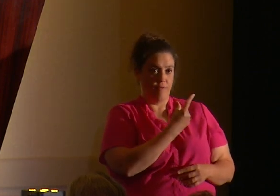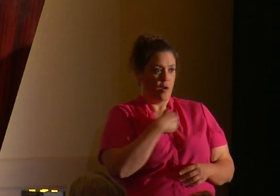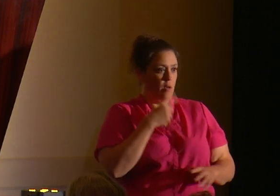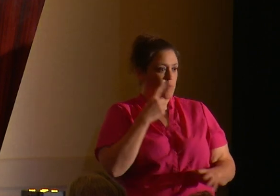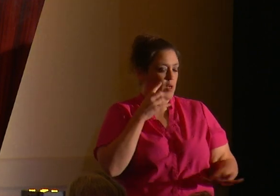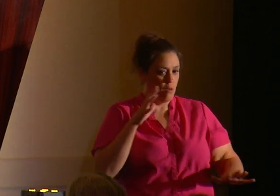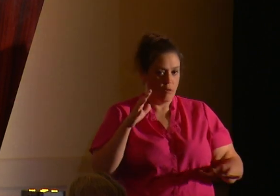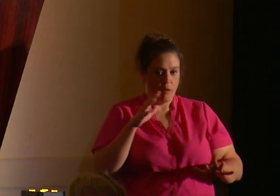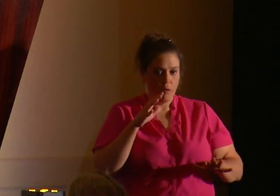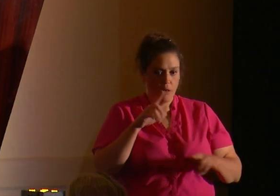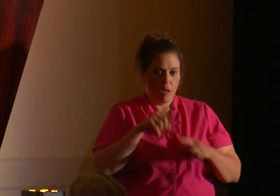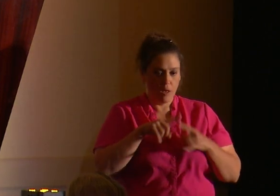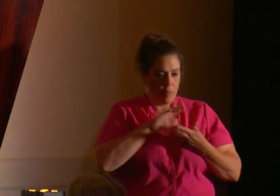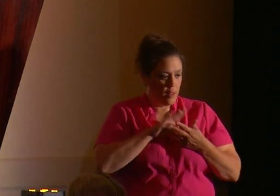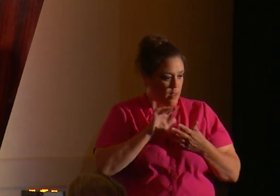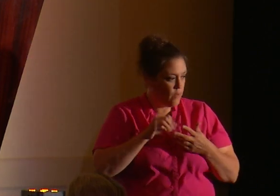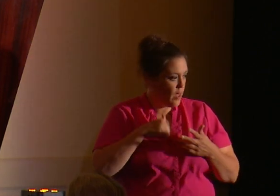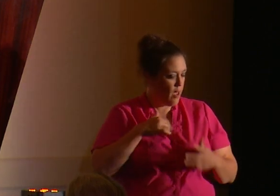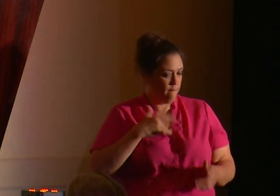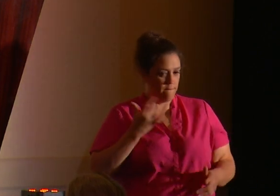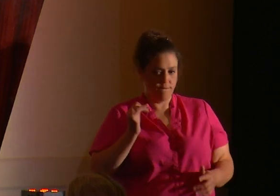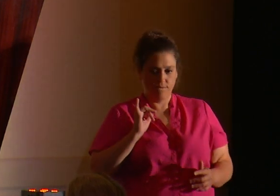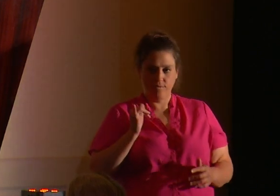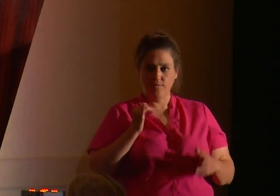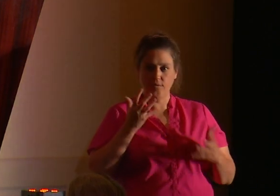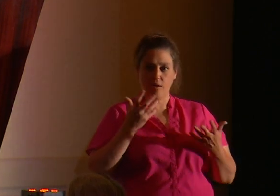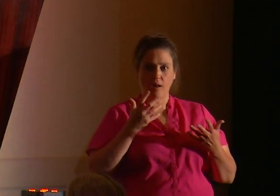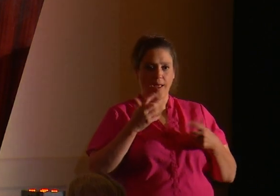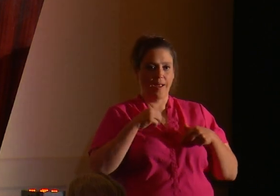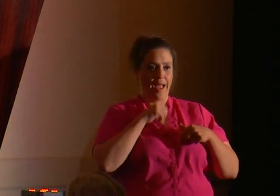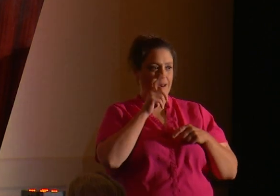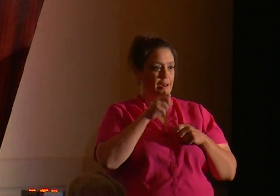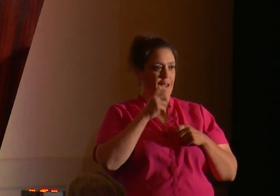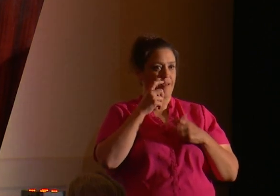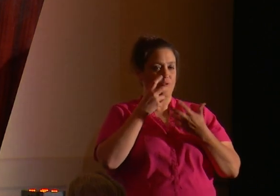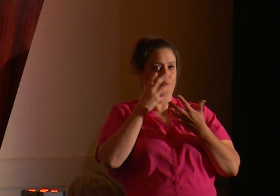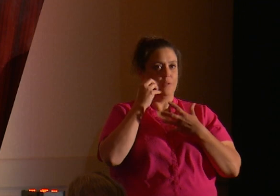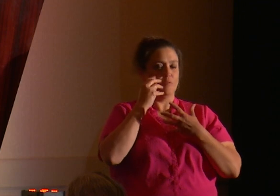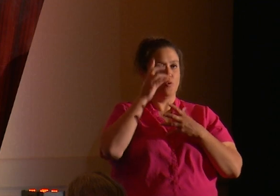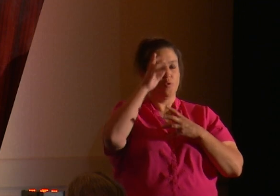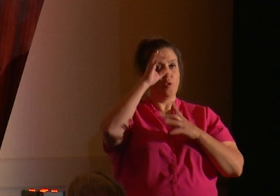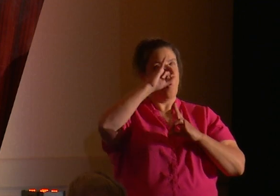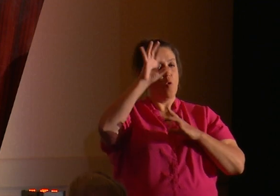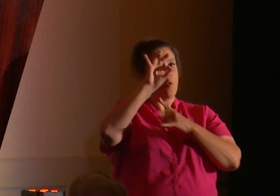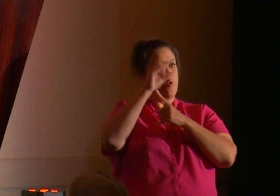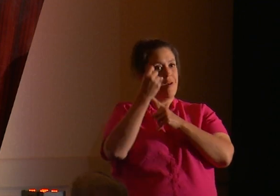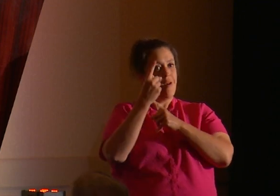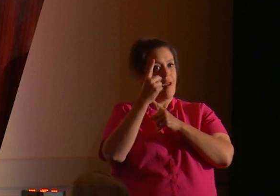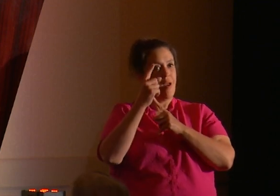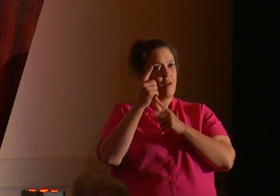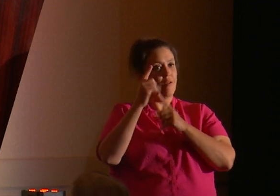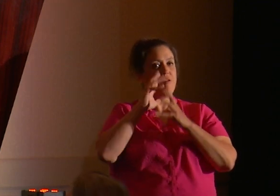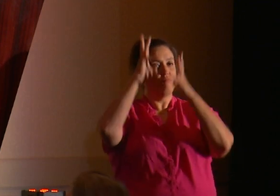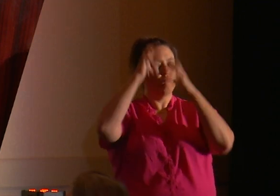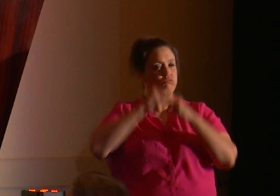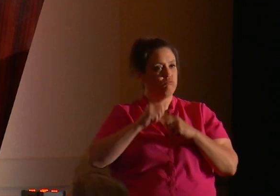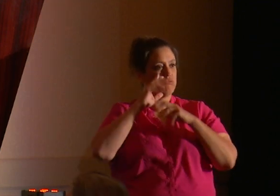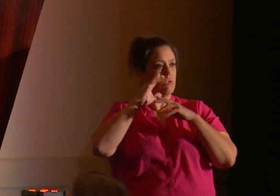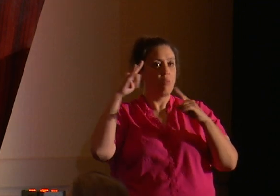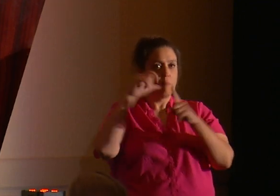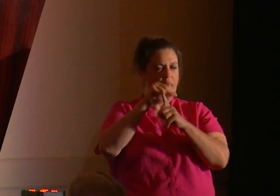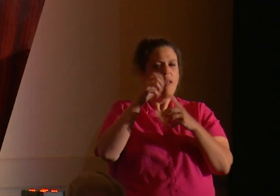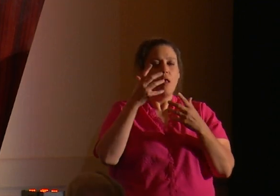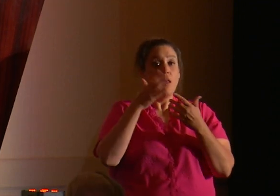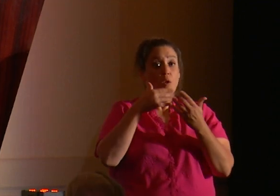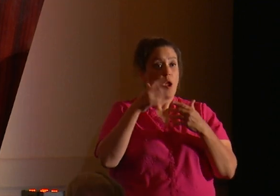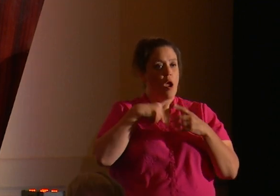unbelievable. I felt like I was spared this horror because I didn't get to see it in real life, and I think I would have flipped out if I had seen that. So now I'm thinking, I just